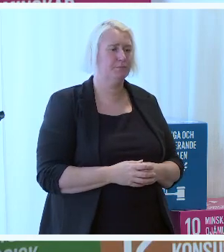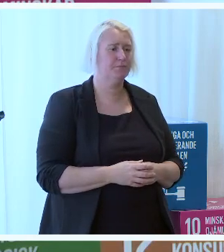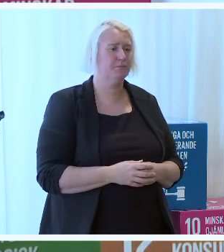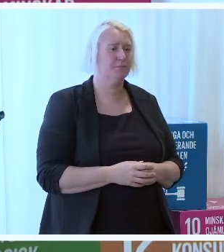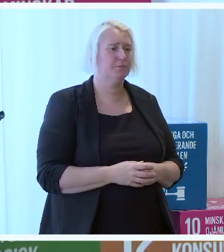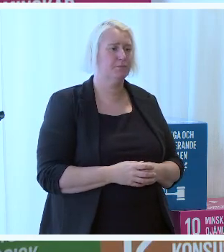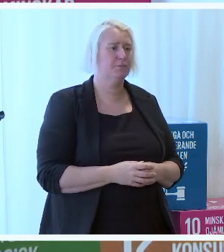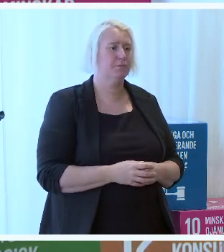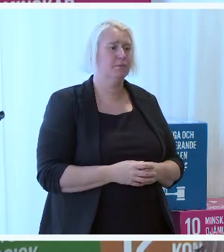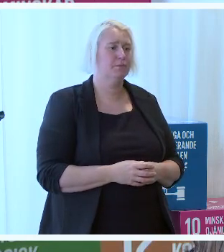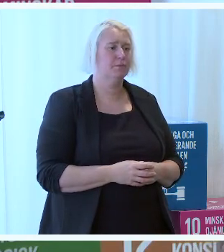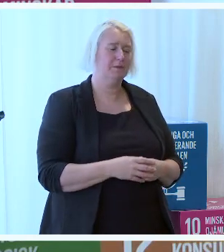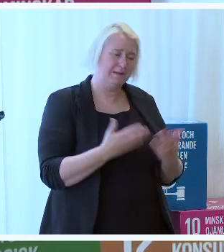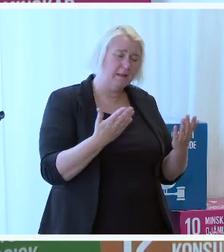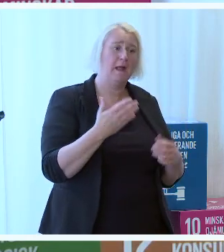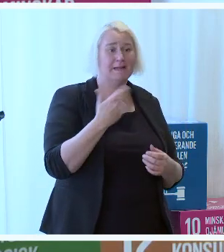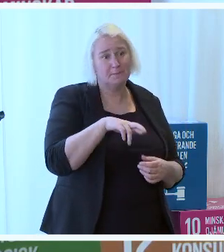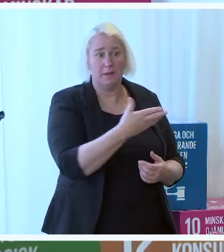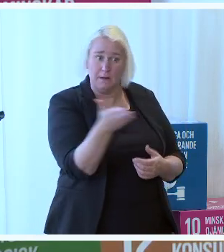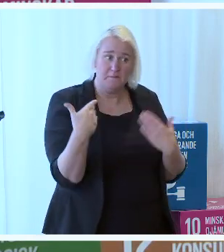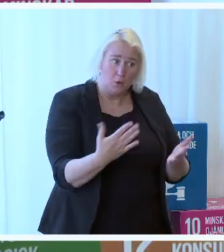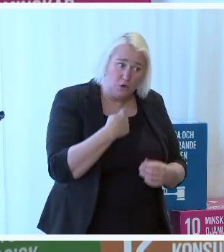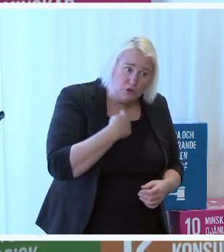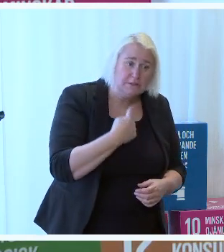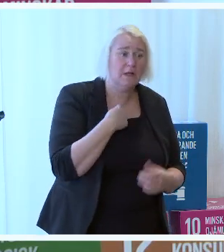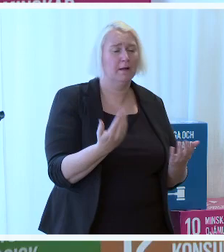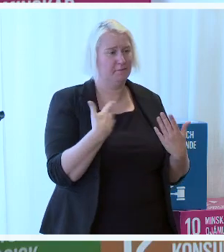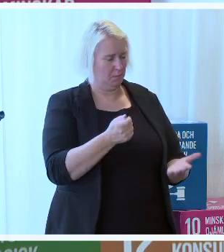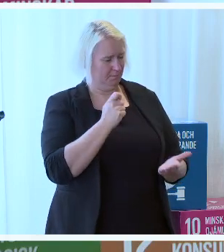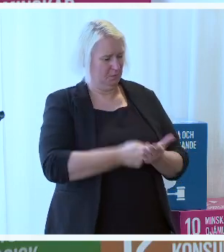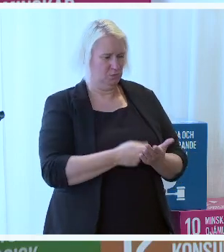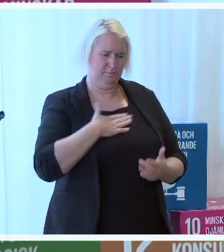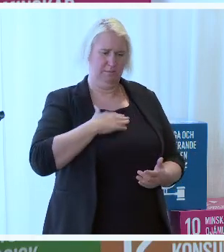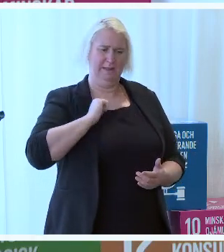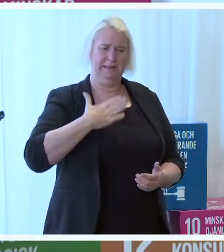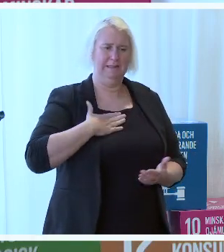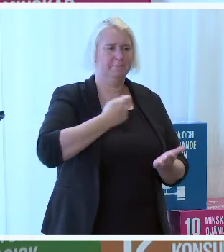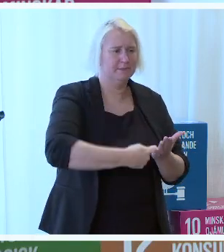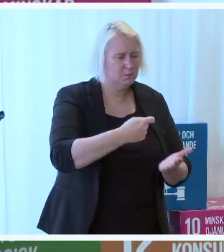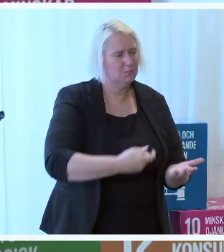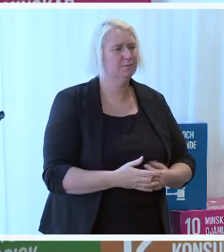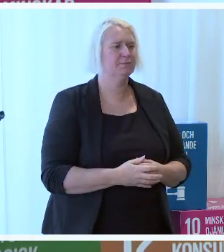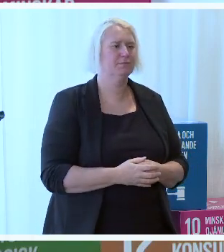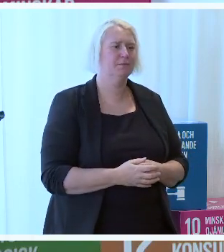vote and take decision on their small organizations, and